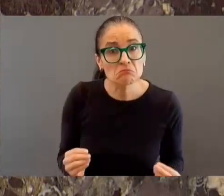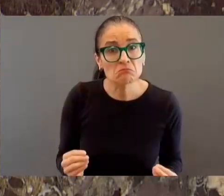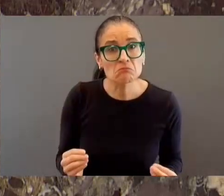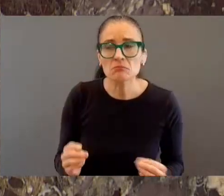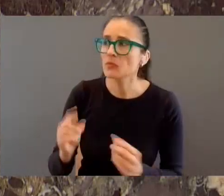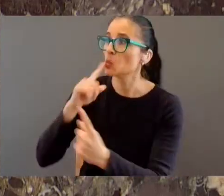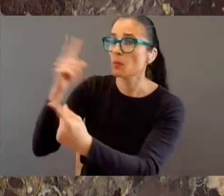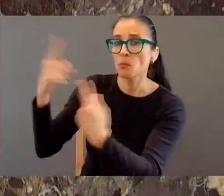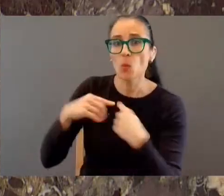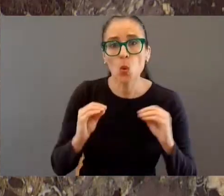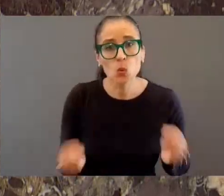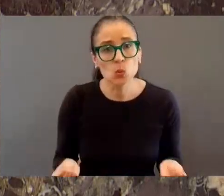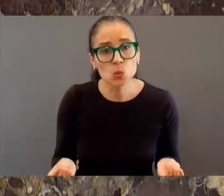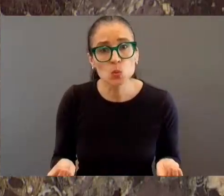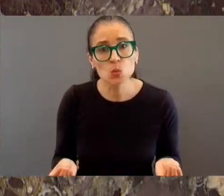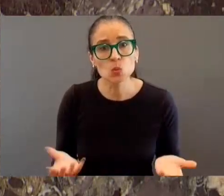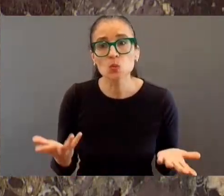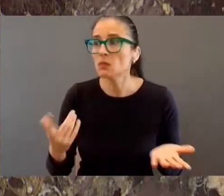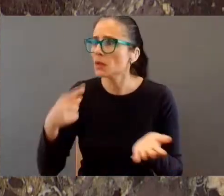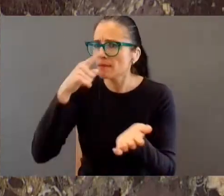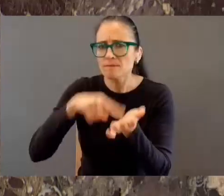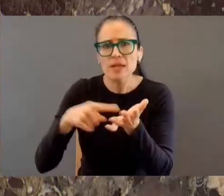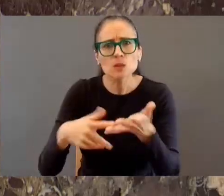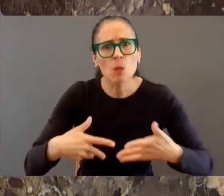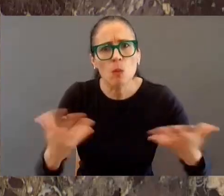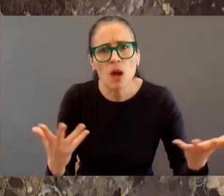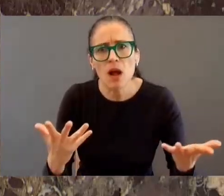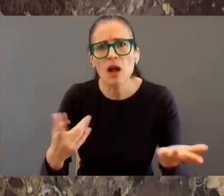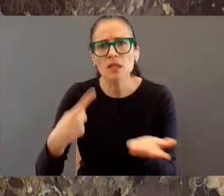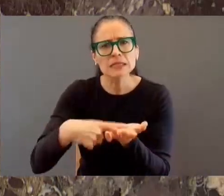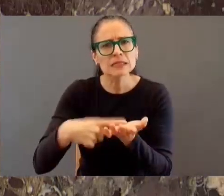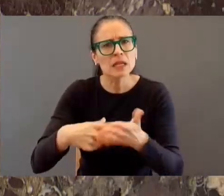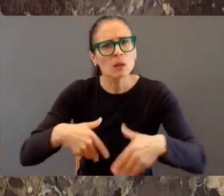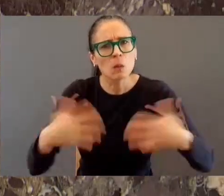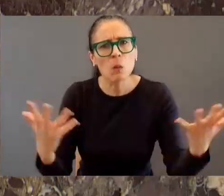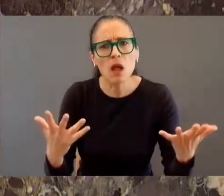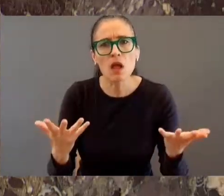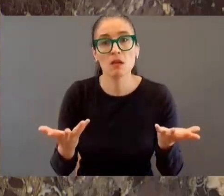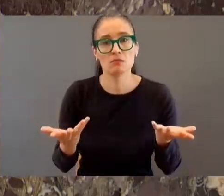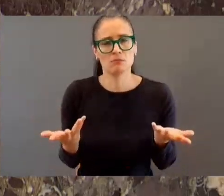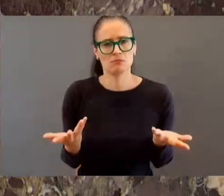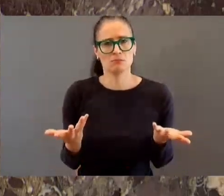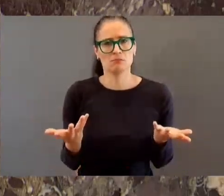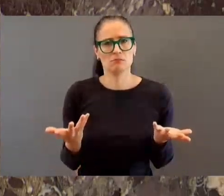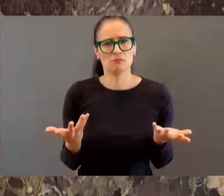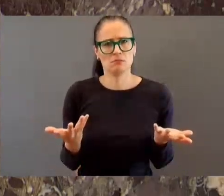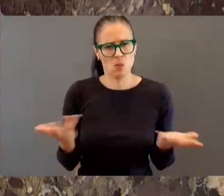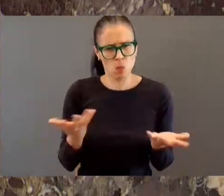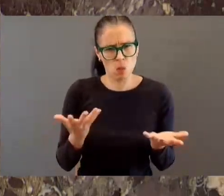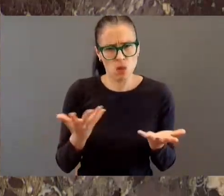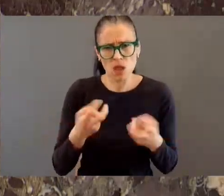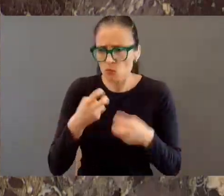have been arising and what are the actual problems that you're identifying in this committee you say you've struck?